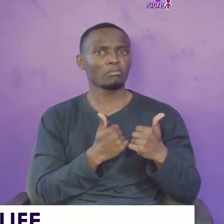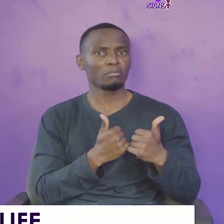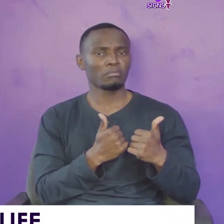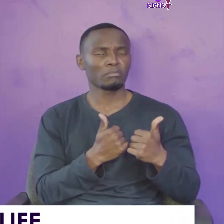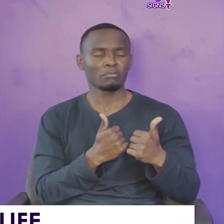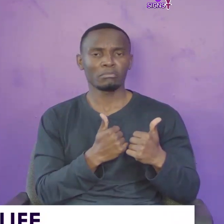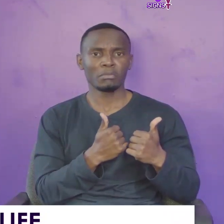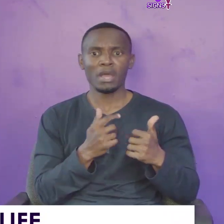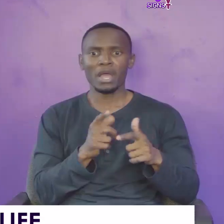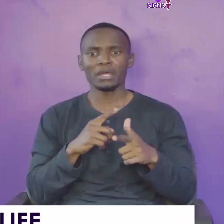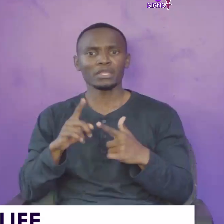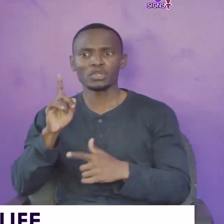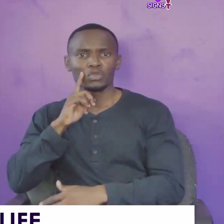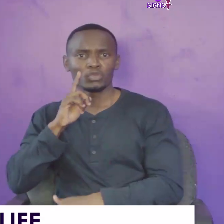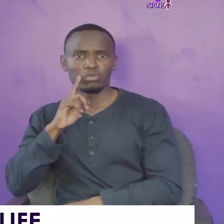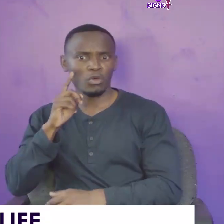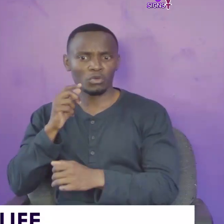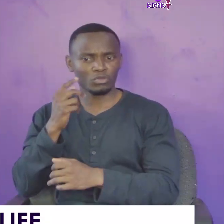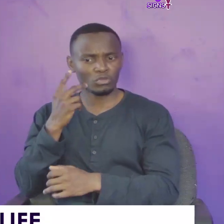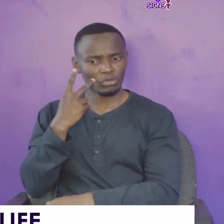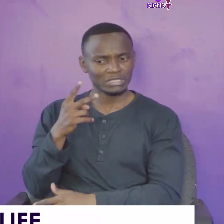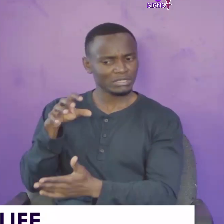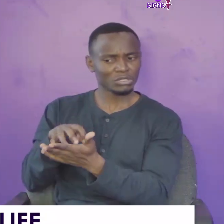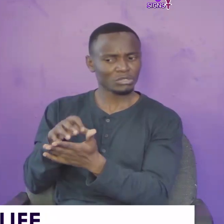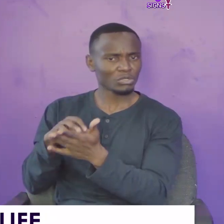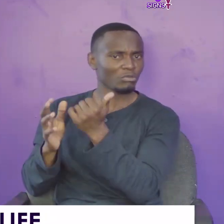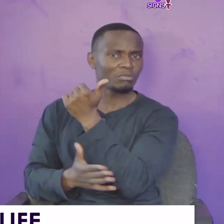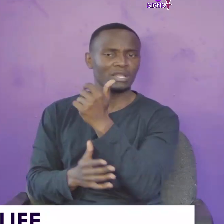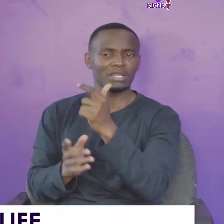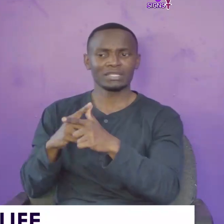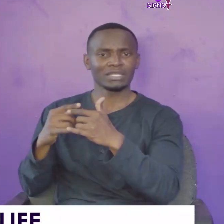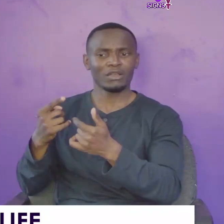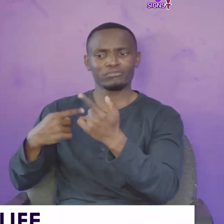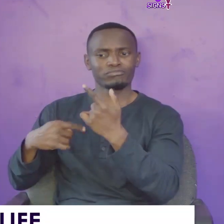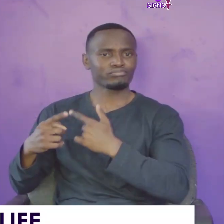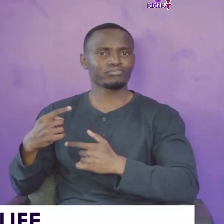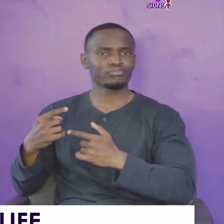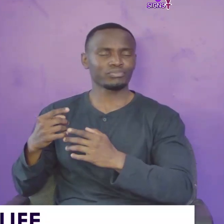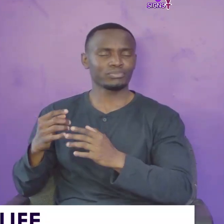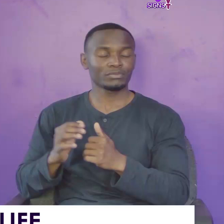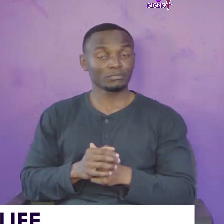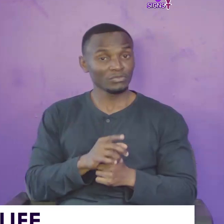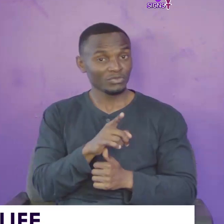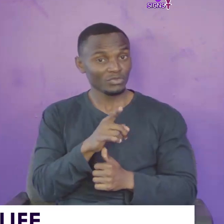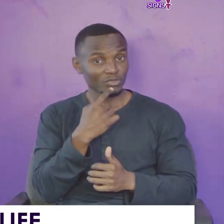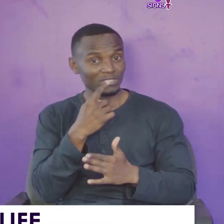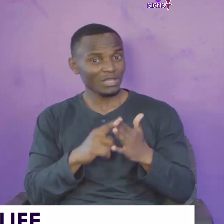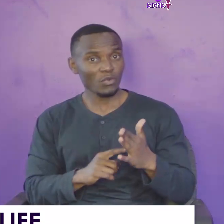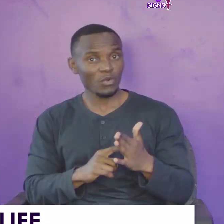be ethical, and I'm lapsing back to something else. Come on. I'm you mean taking to a say break. you can take a break from ethics? Yes, people take